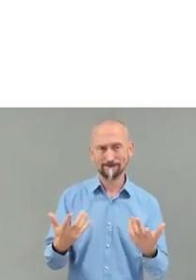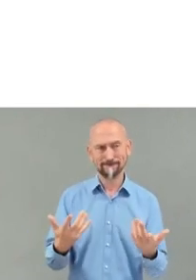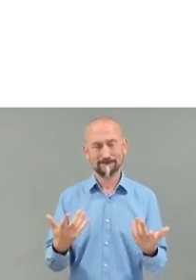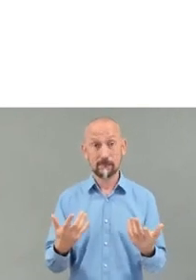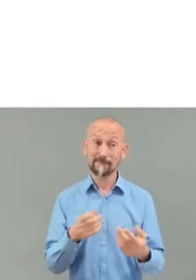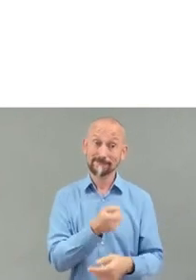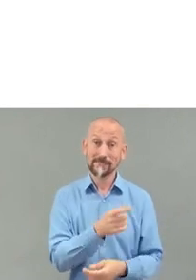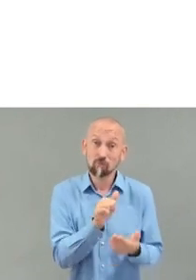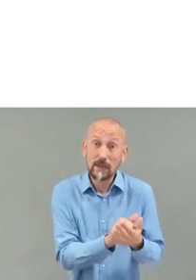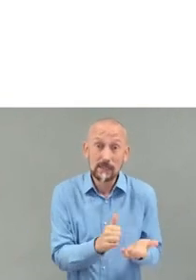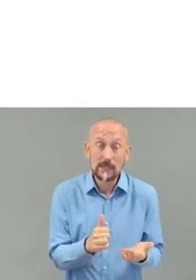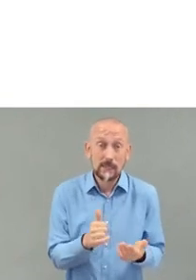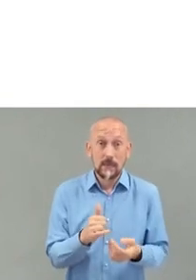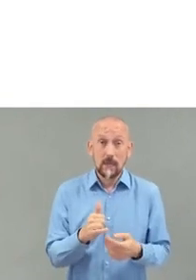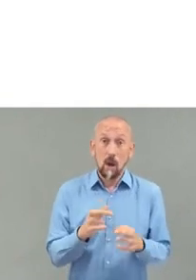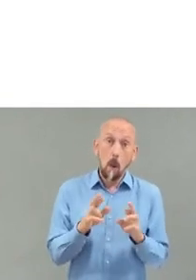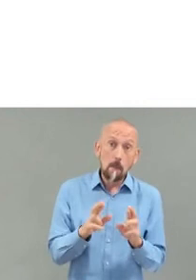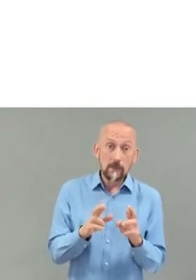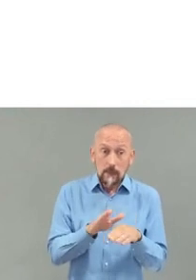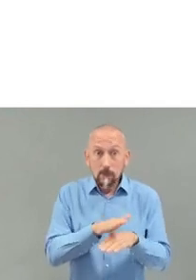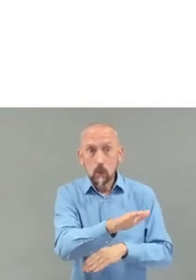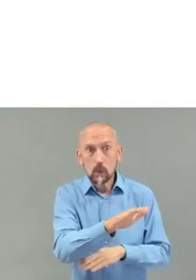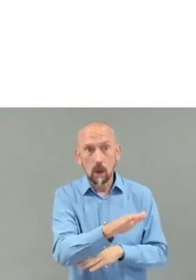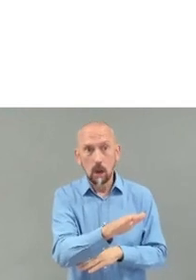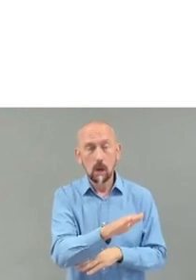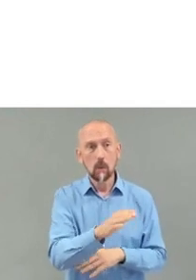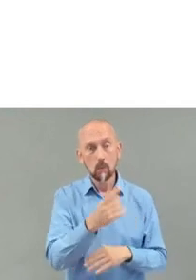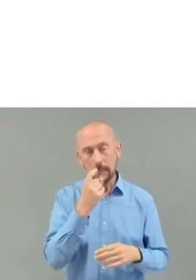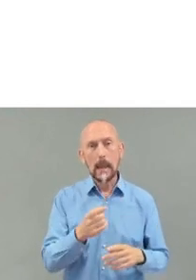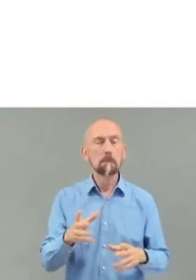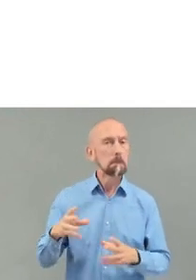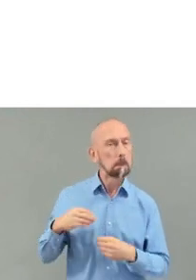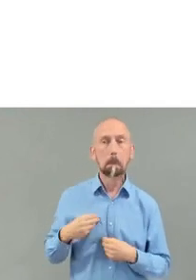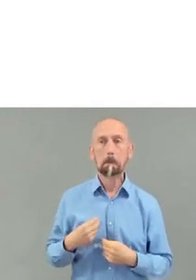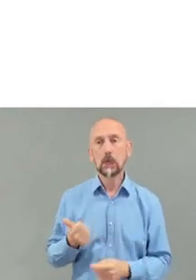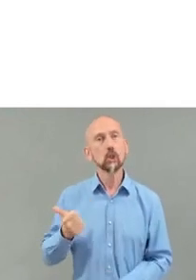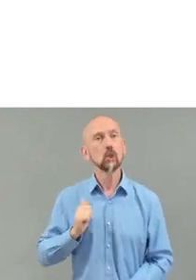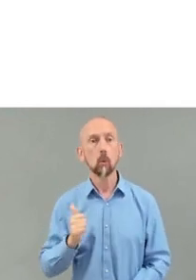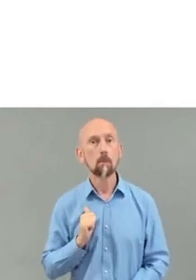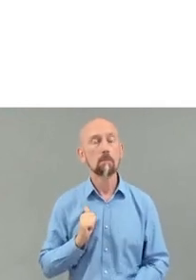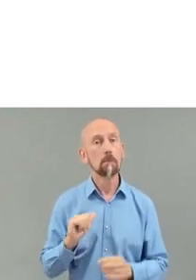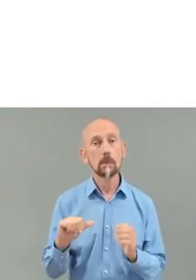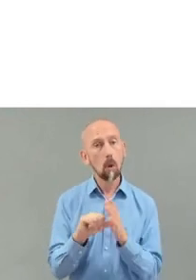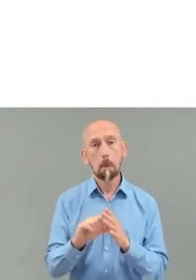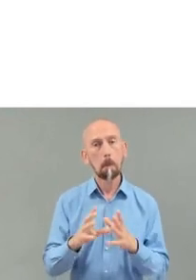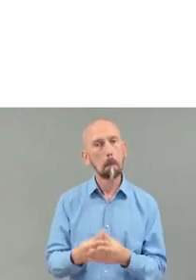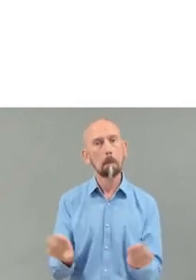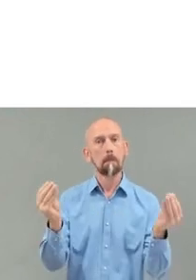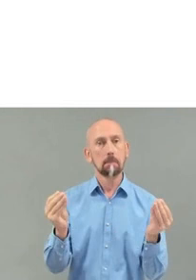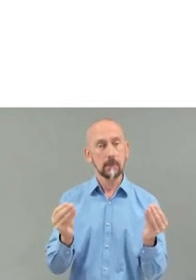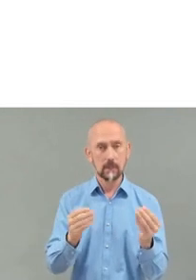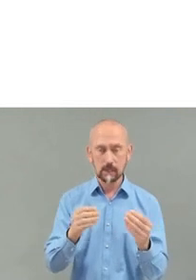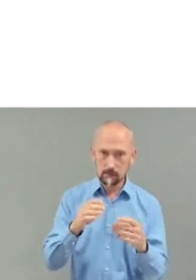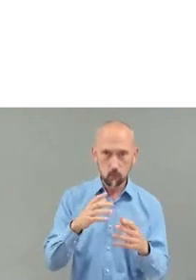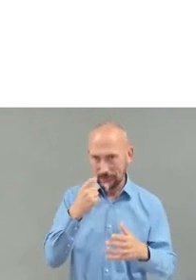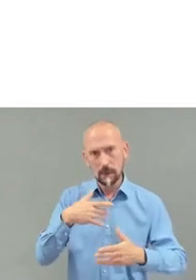a future in which we take for granted that this is an issue that doesn't raise its head, and that we don't